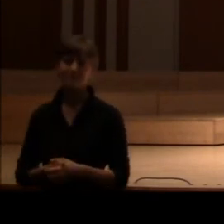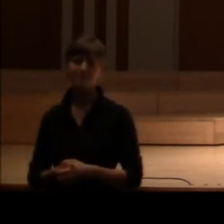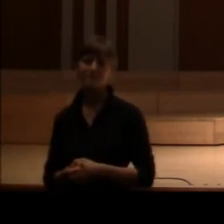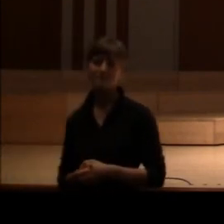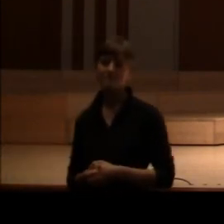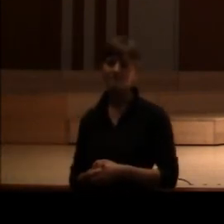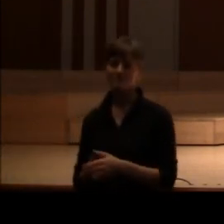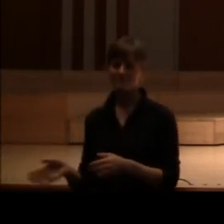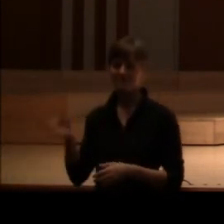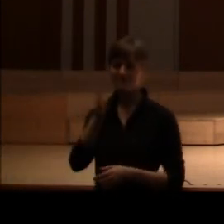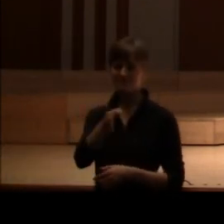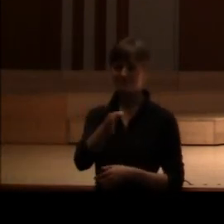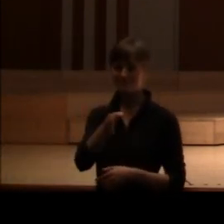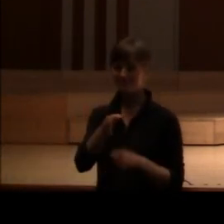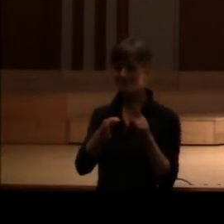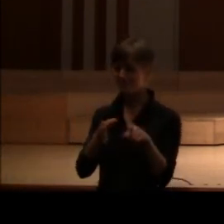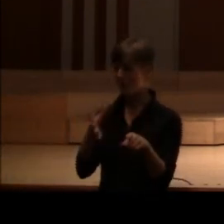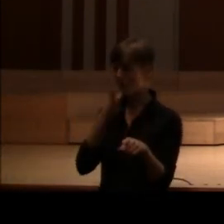Can I say something?